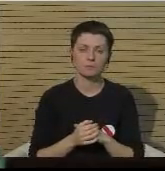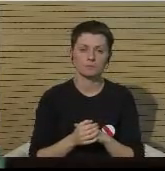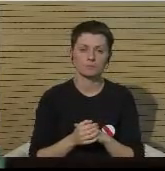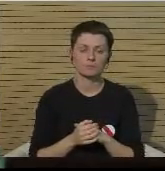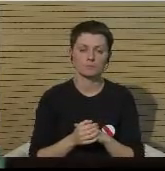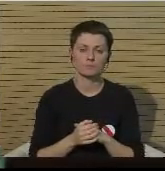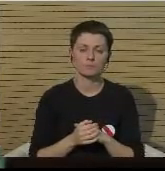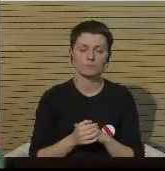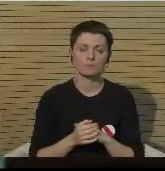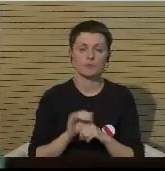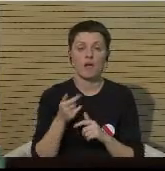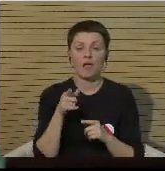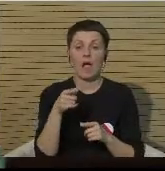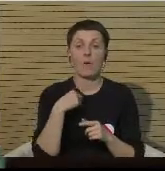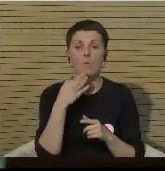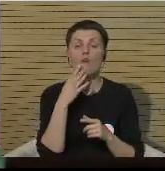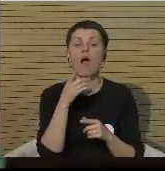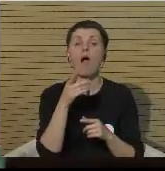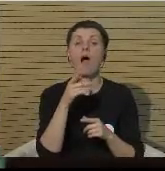less the way I presented,